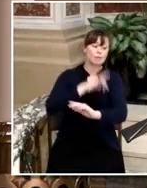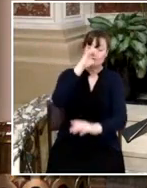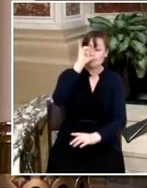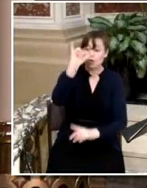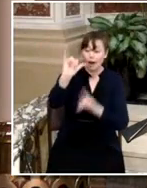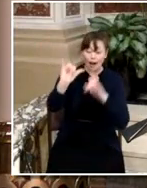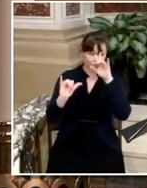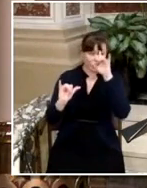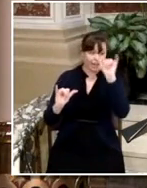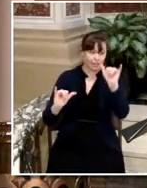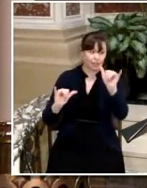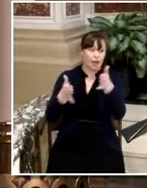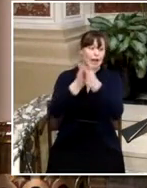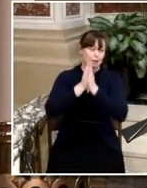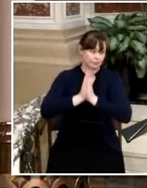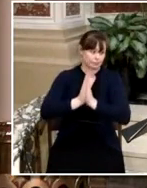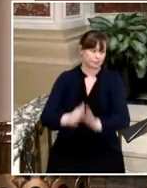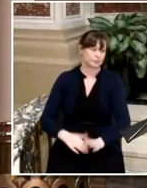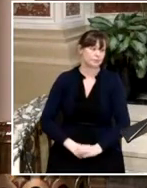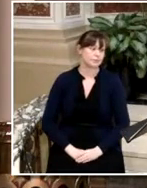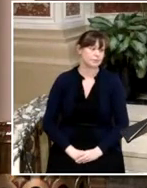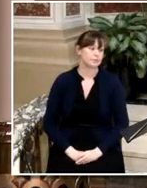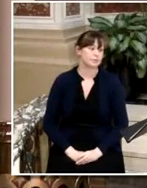and ever. Amen.